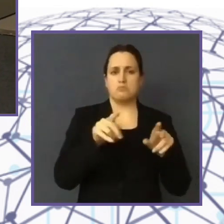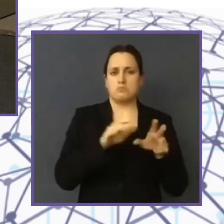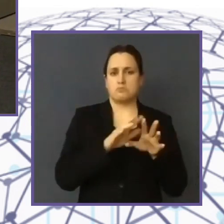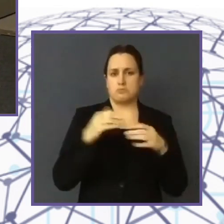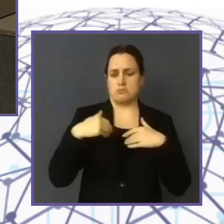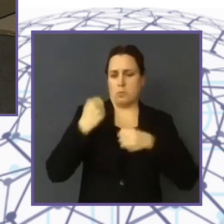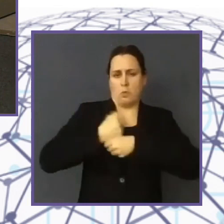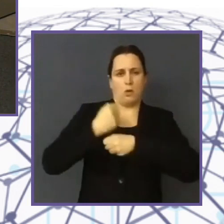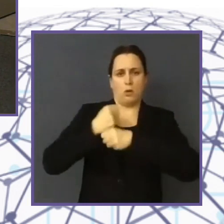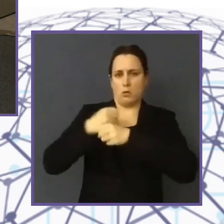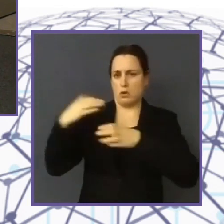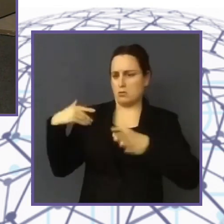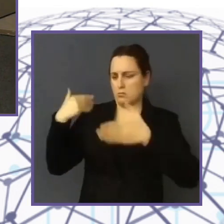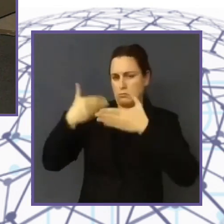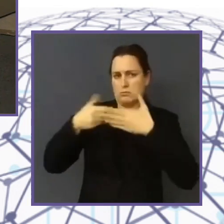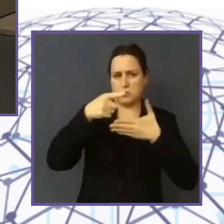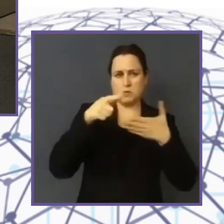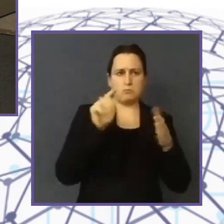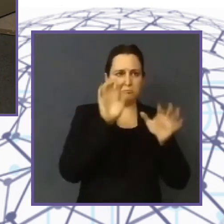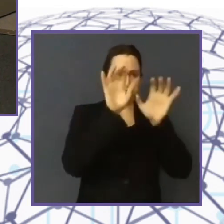there's a search function.